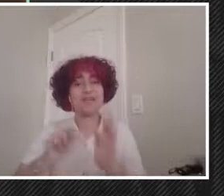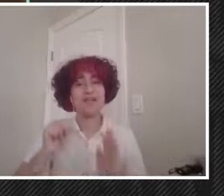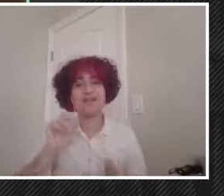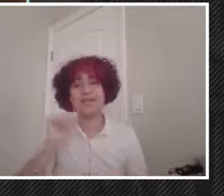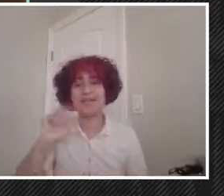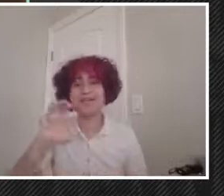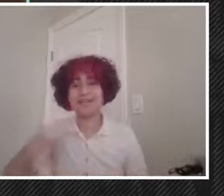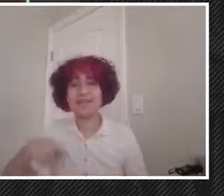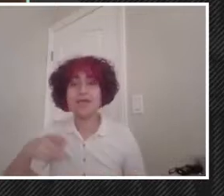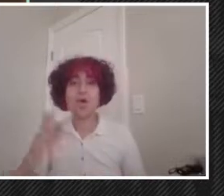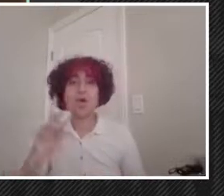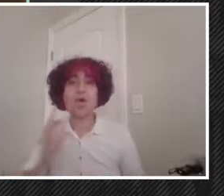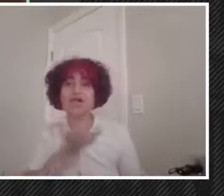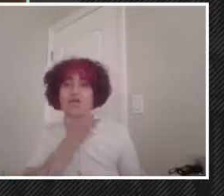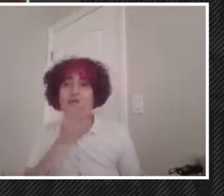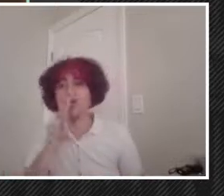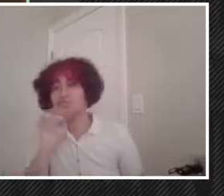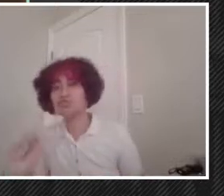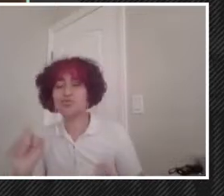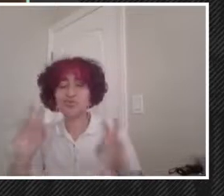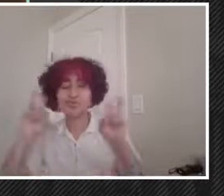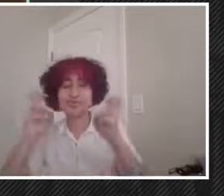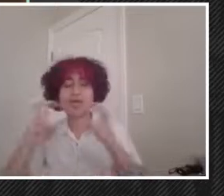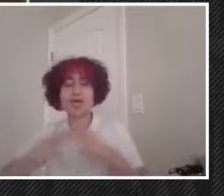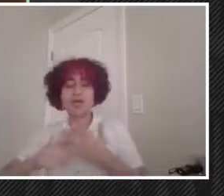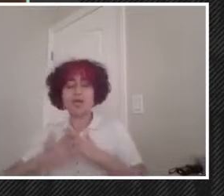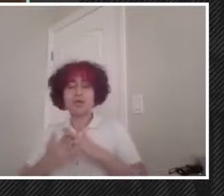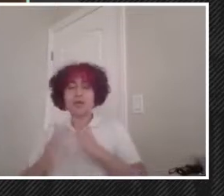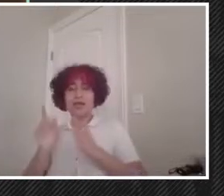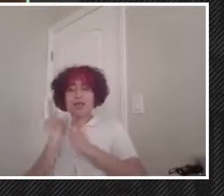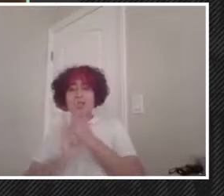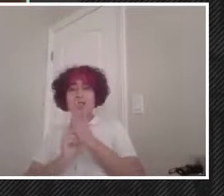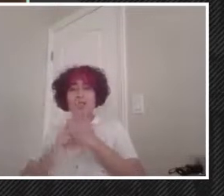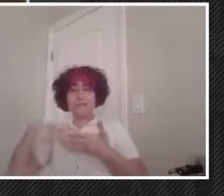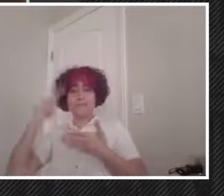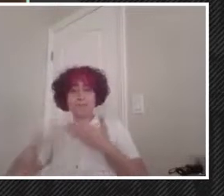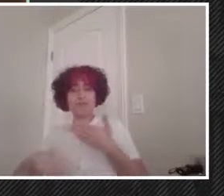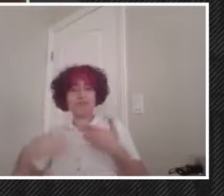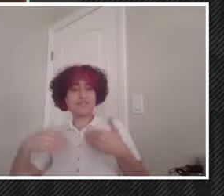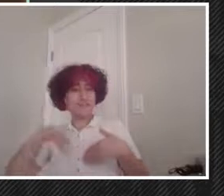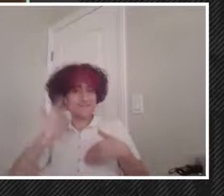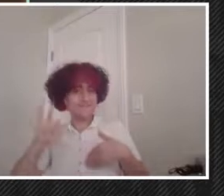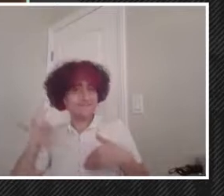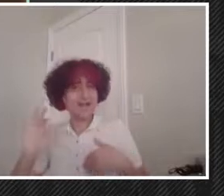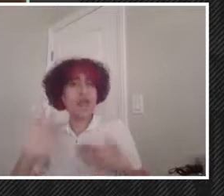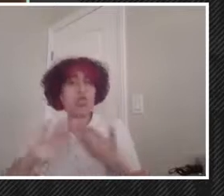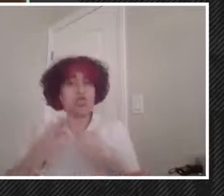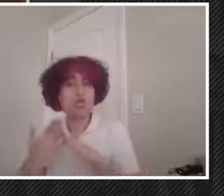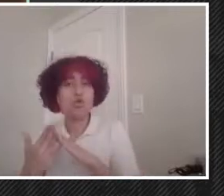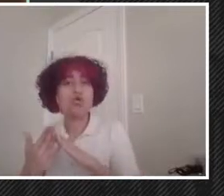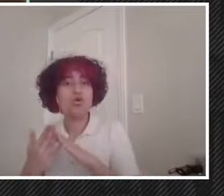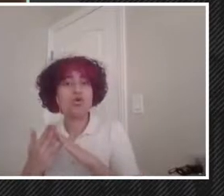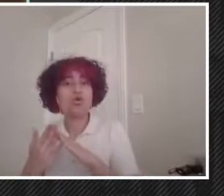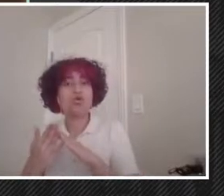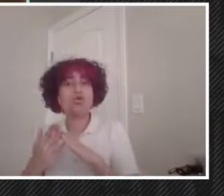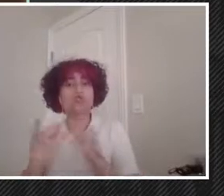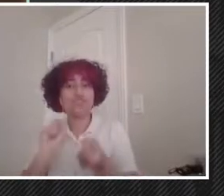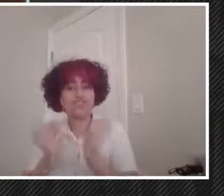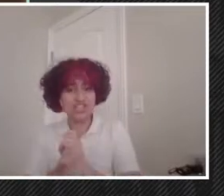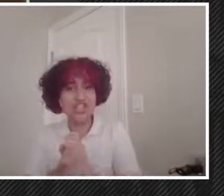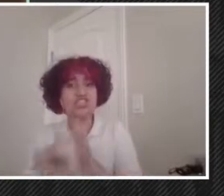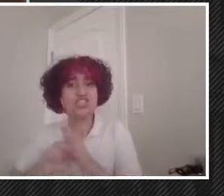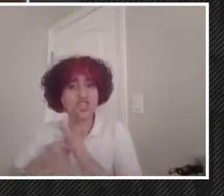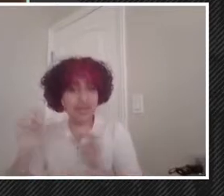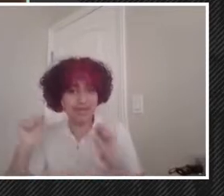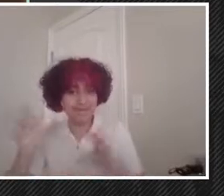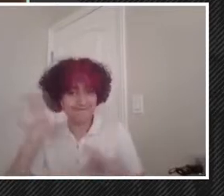or Grassroots Law Project, that these are organizations that you can sign up for full time to create change on a local level. And I think as